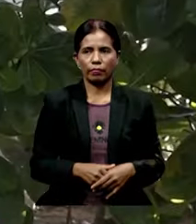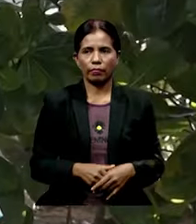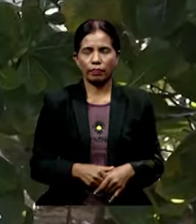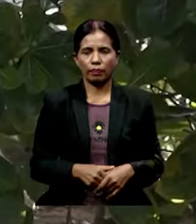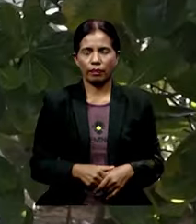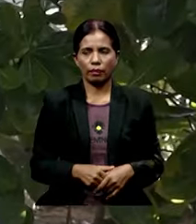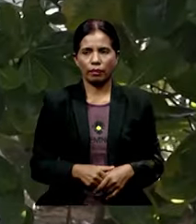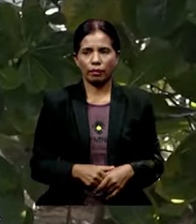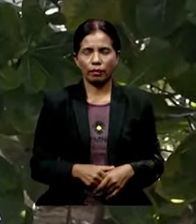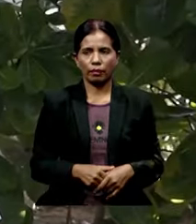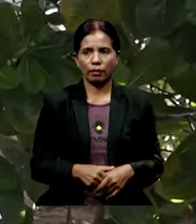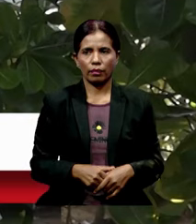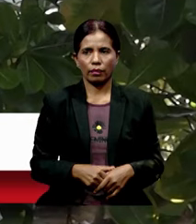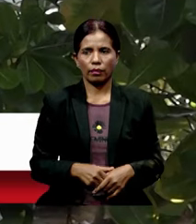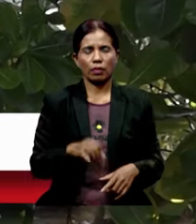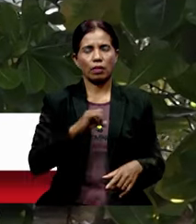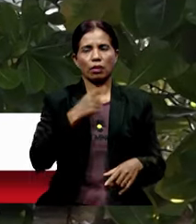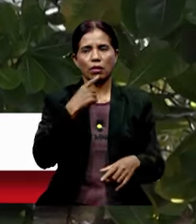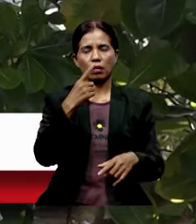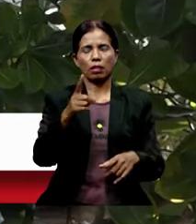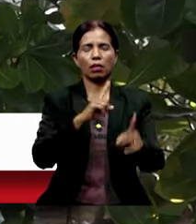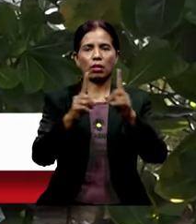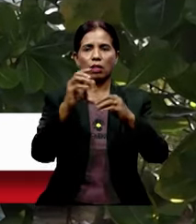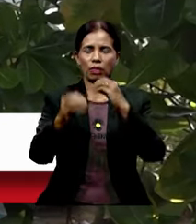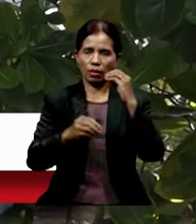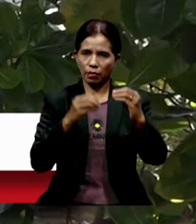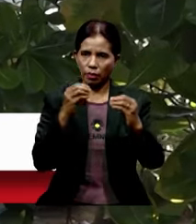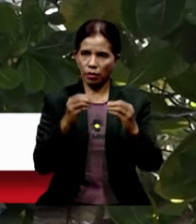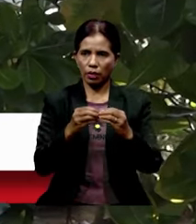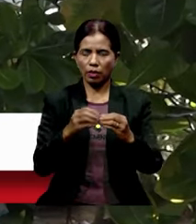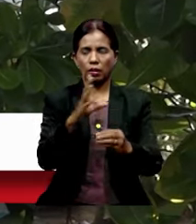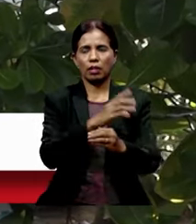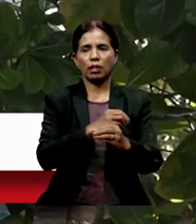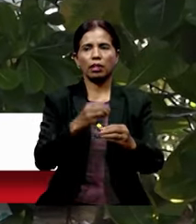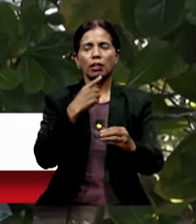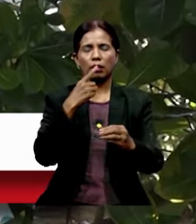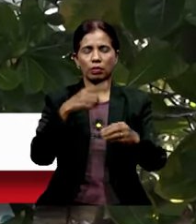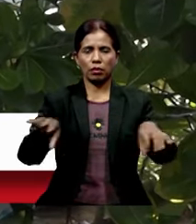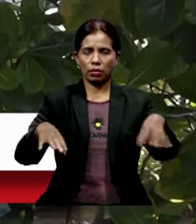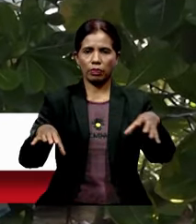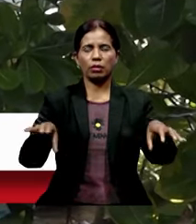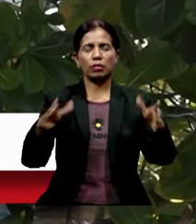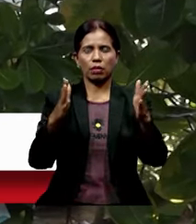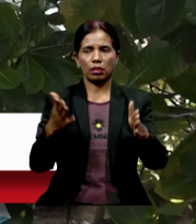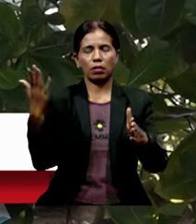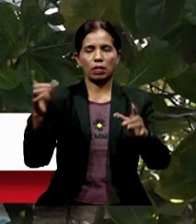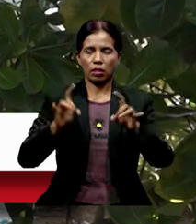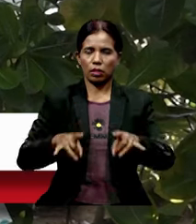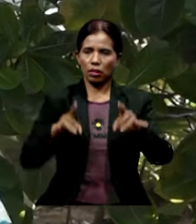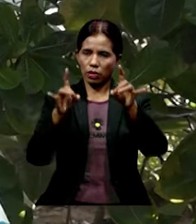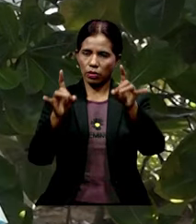I had a very productive meeting where we talked about the close relationship between Timor-Leste and Australia